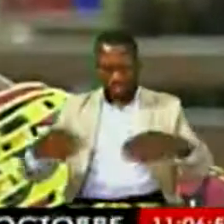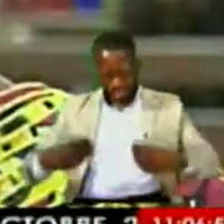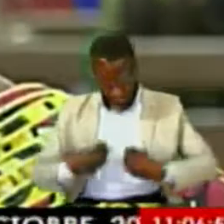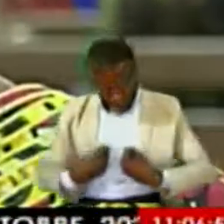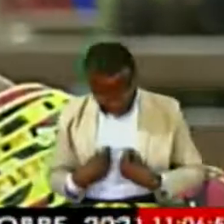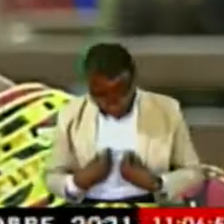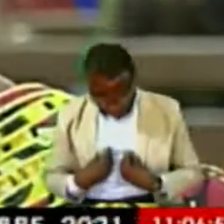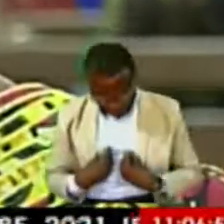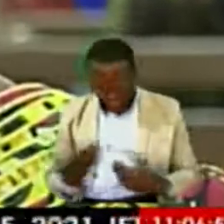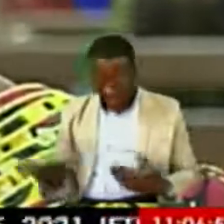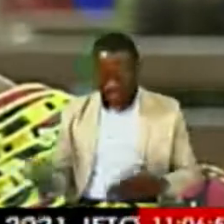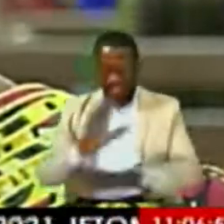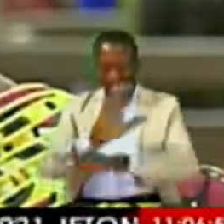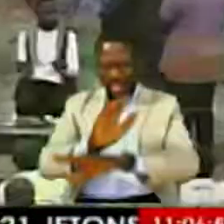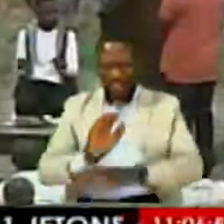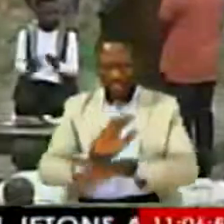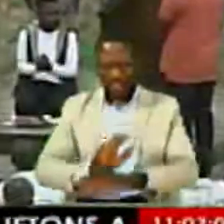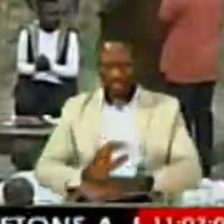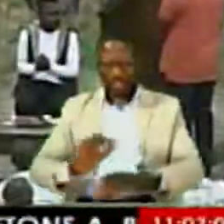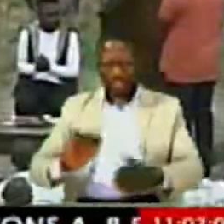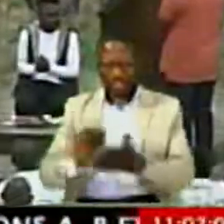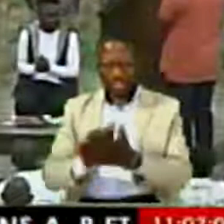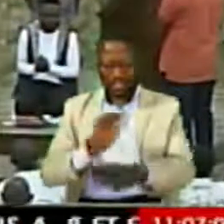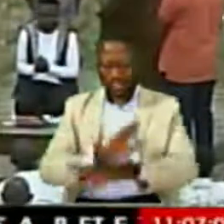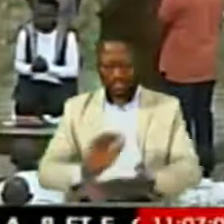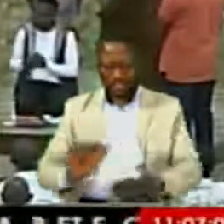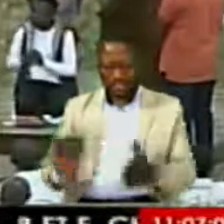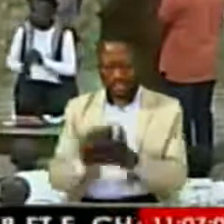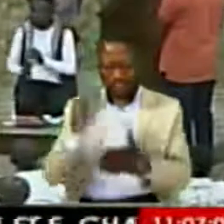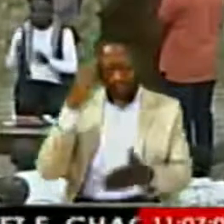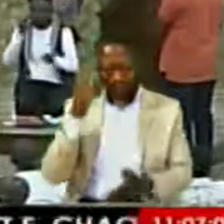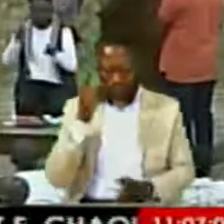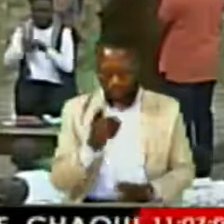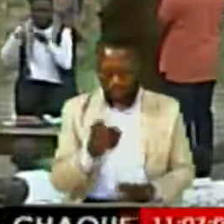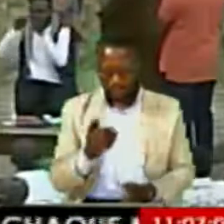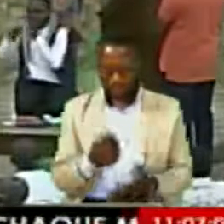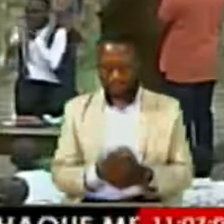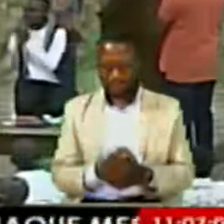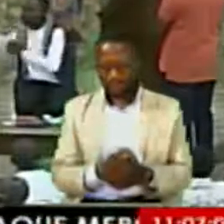This waiting, this invitation is according to you.